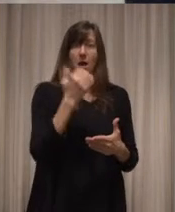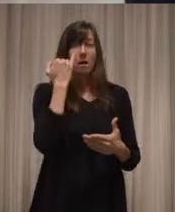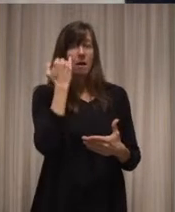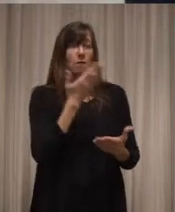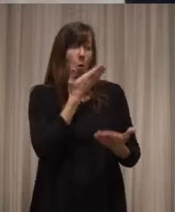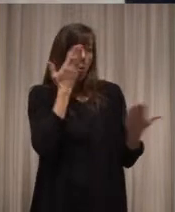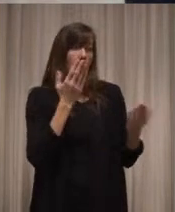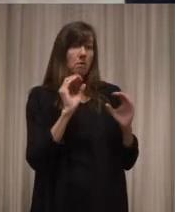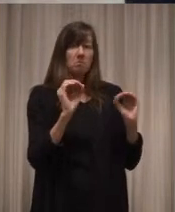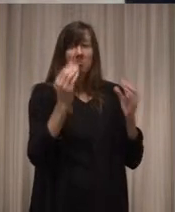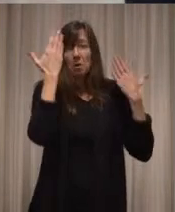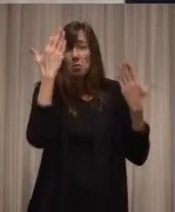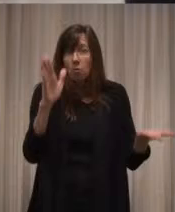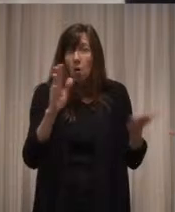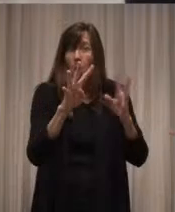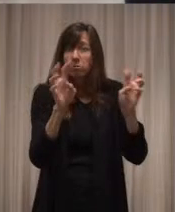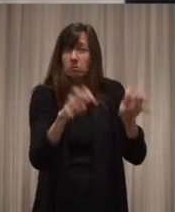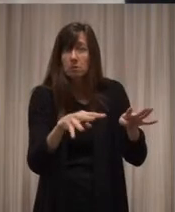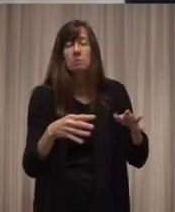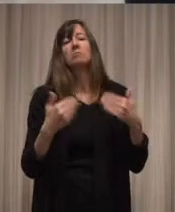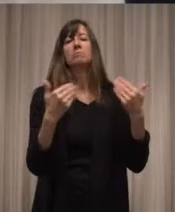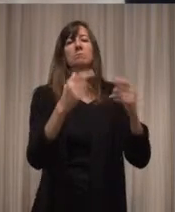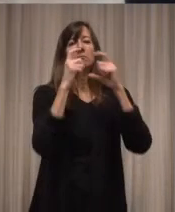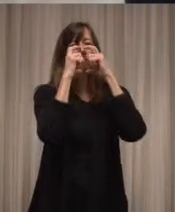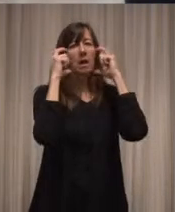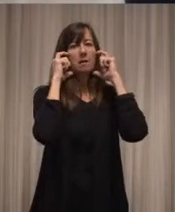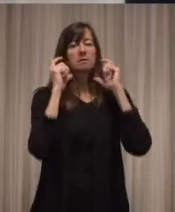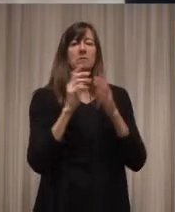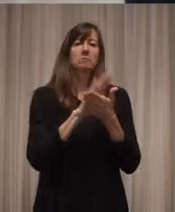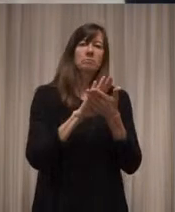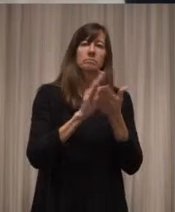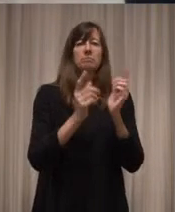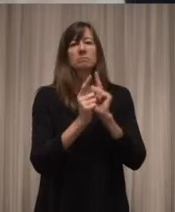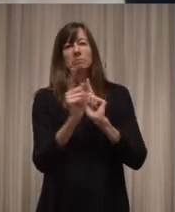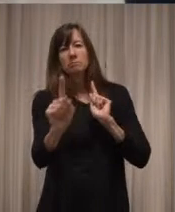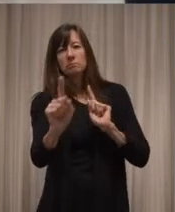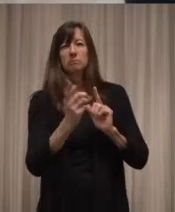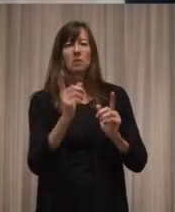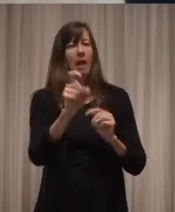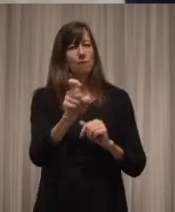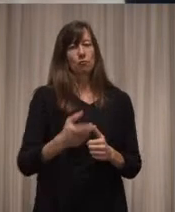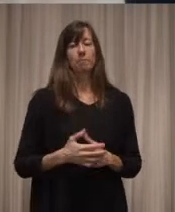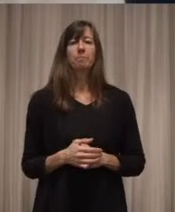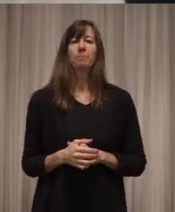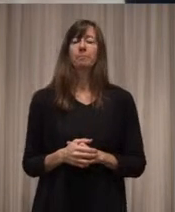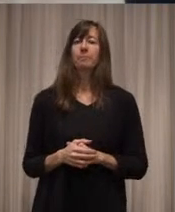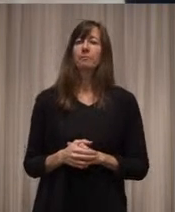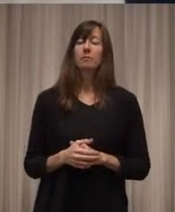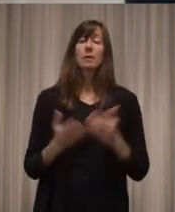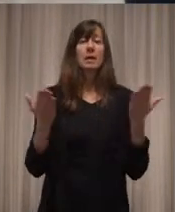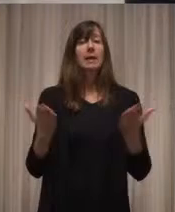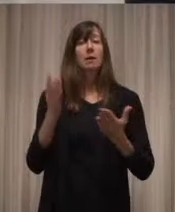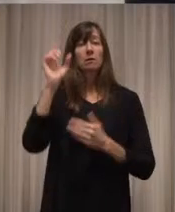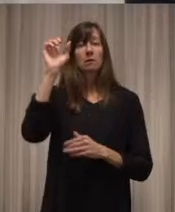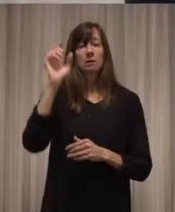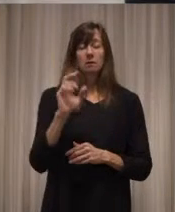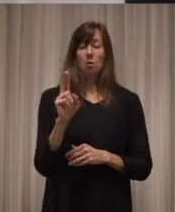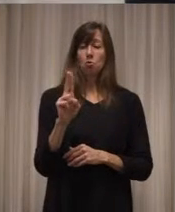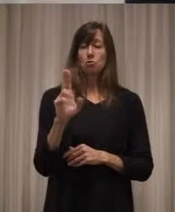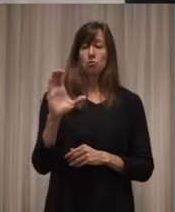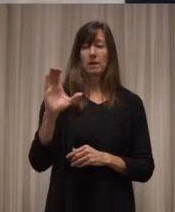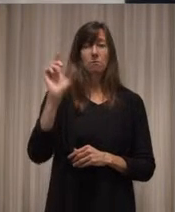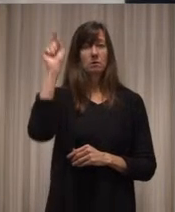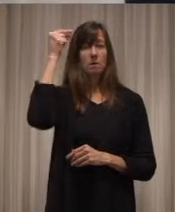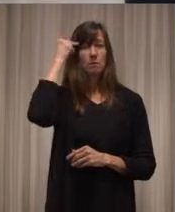Other things that we're doing at the countywide level to try to stay proactive and do everything we can to both flatten the curve and